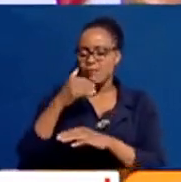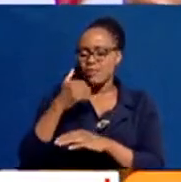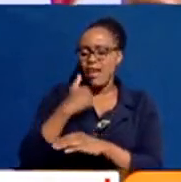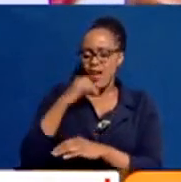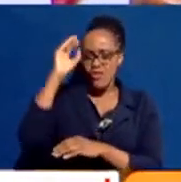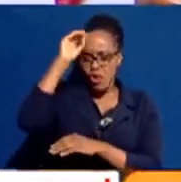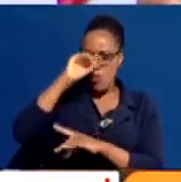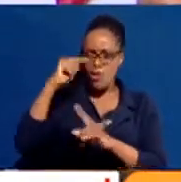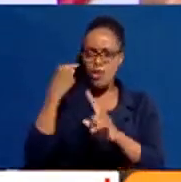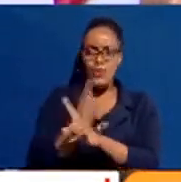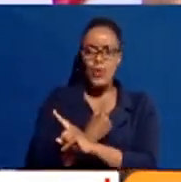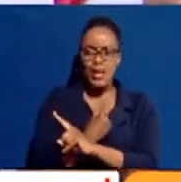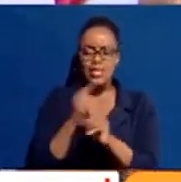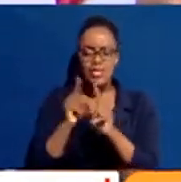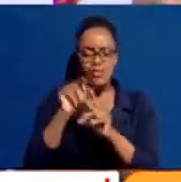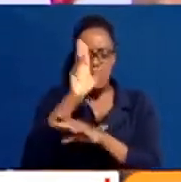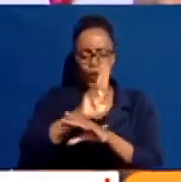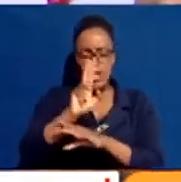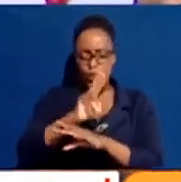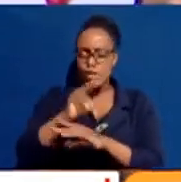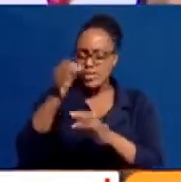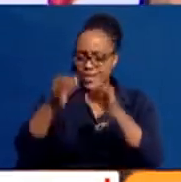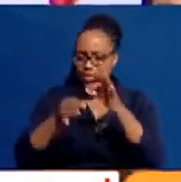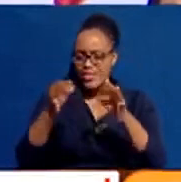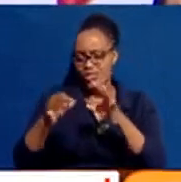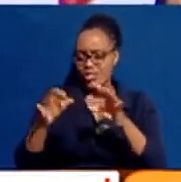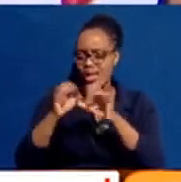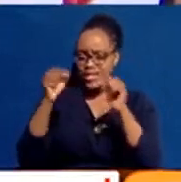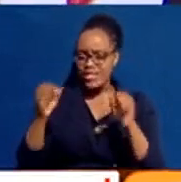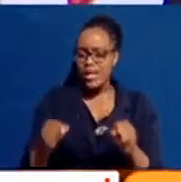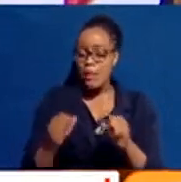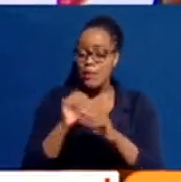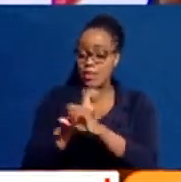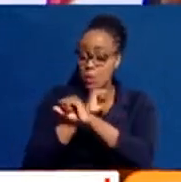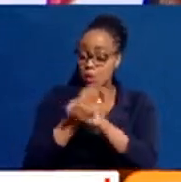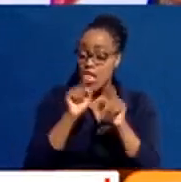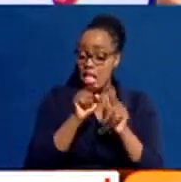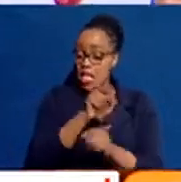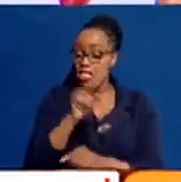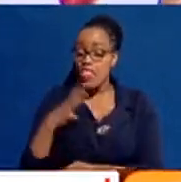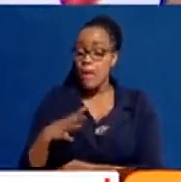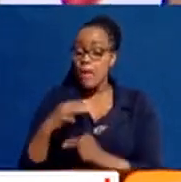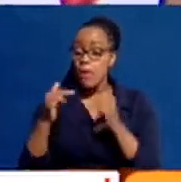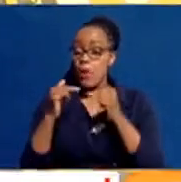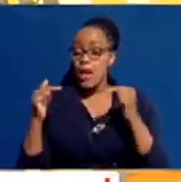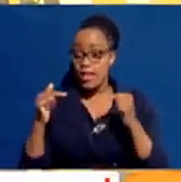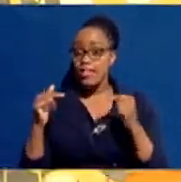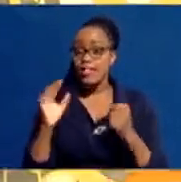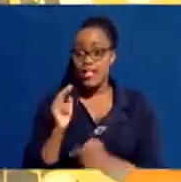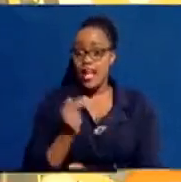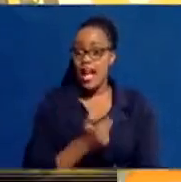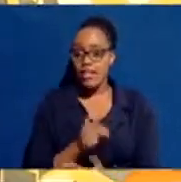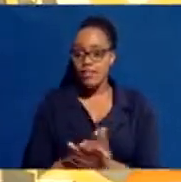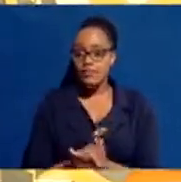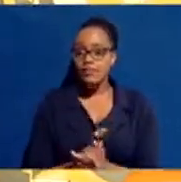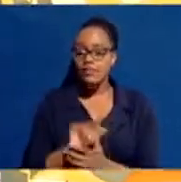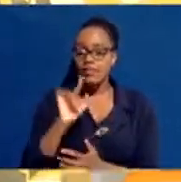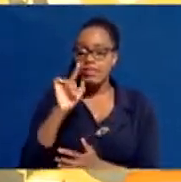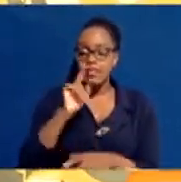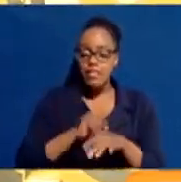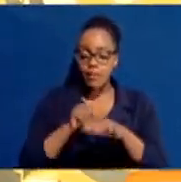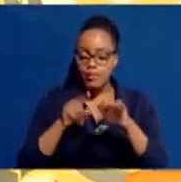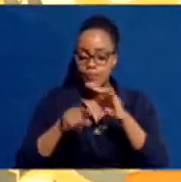We'll never again use the judiciary system as a weapon to oppress those who are against our views. When he first set foot